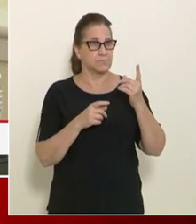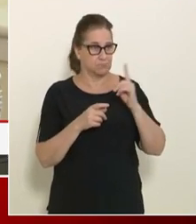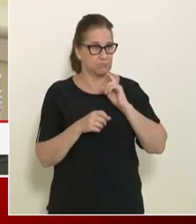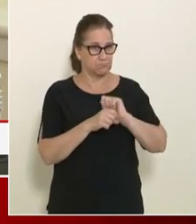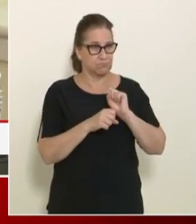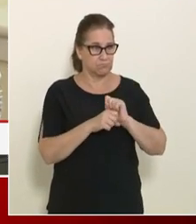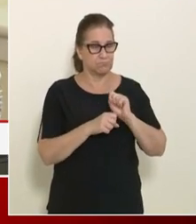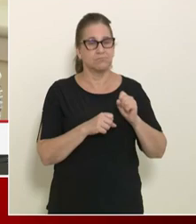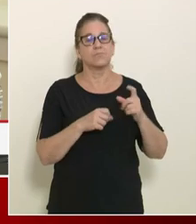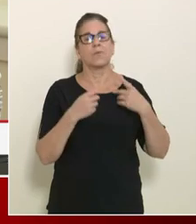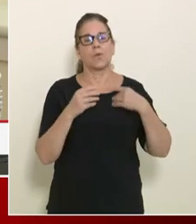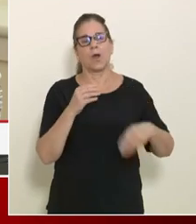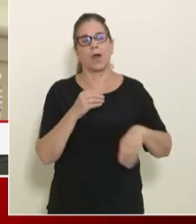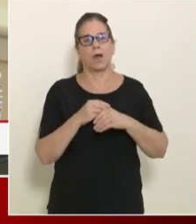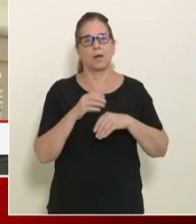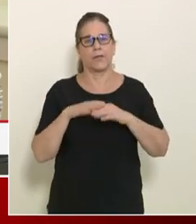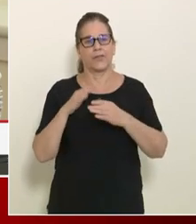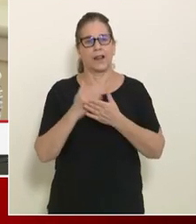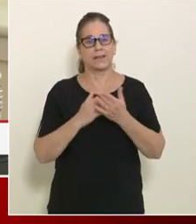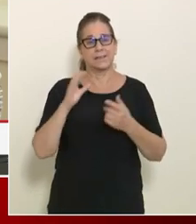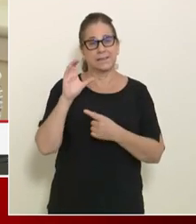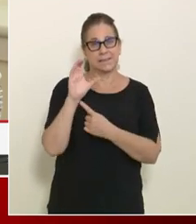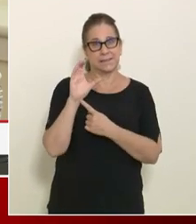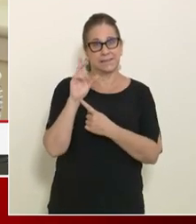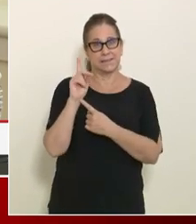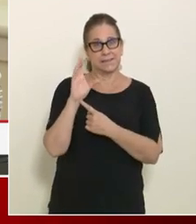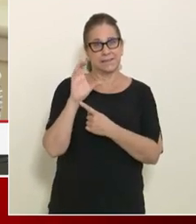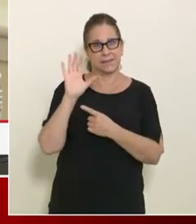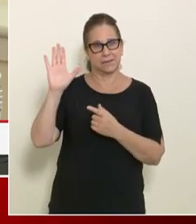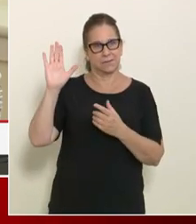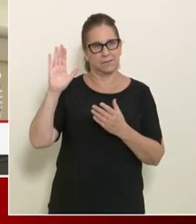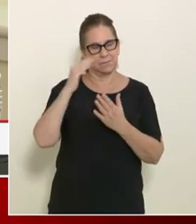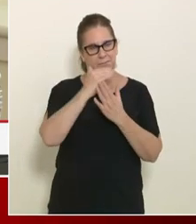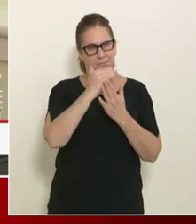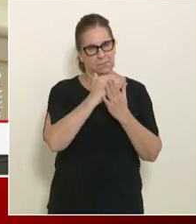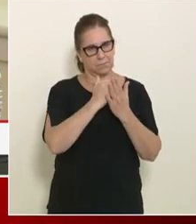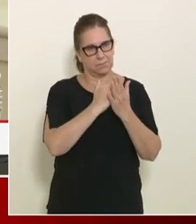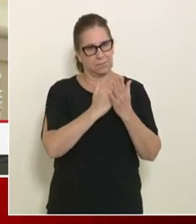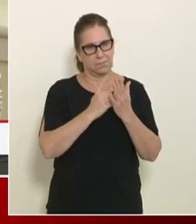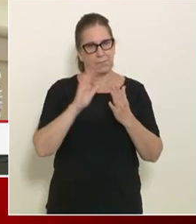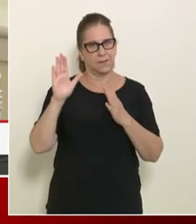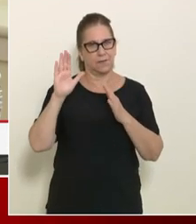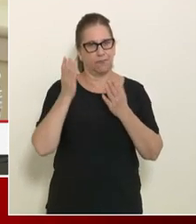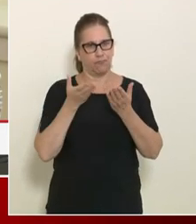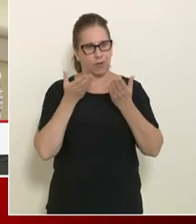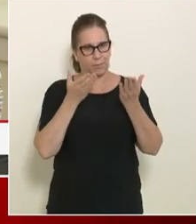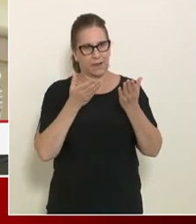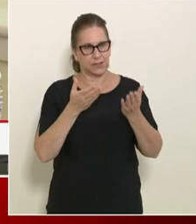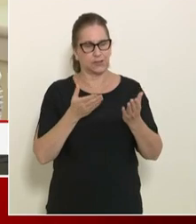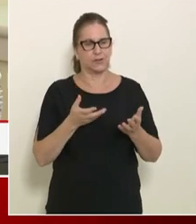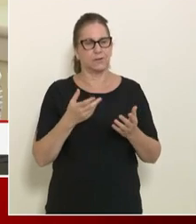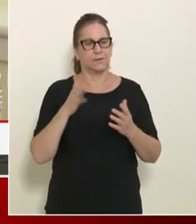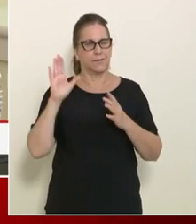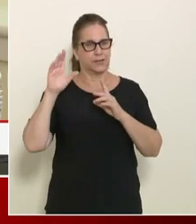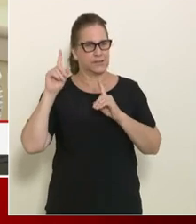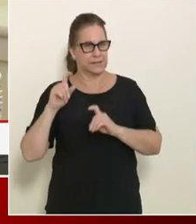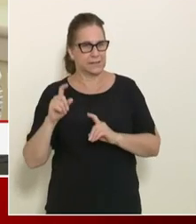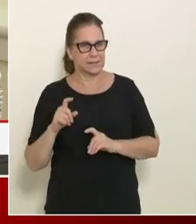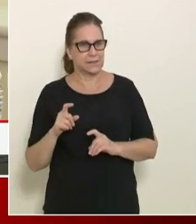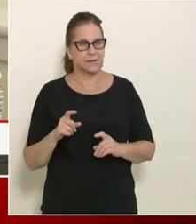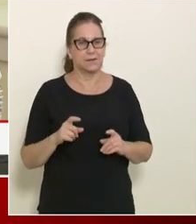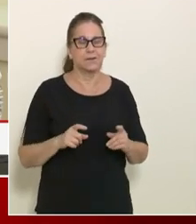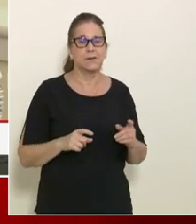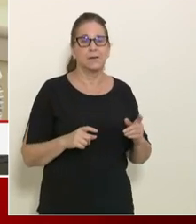to their testing recommendations. It does not impact quarantine, so I think people should be very clear about